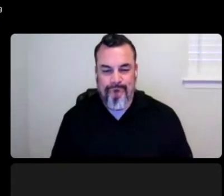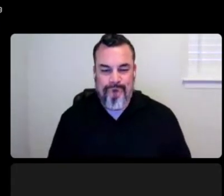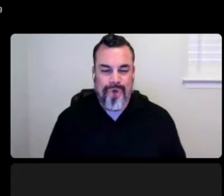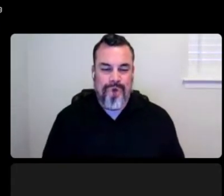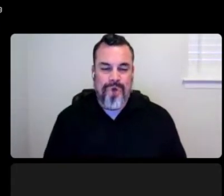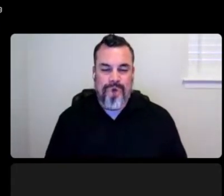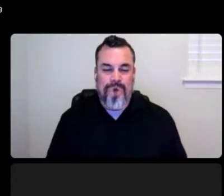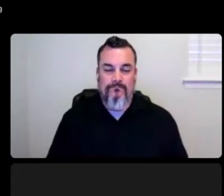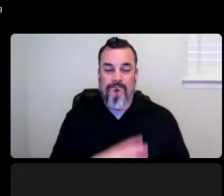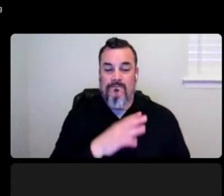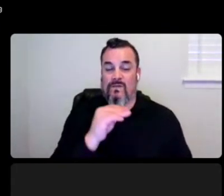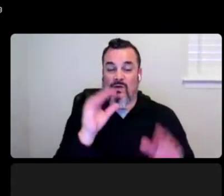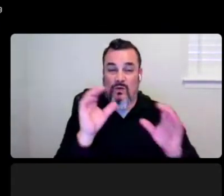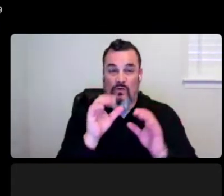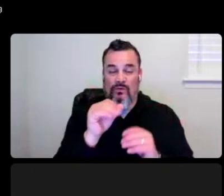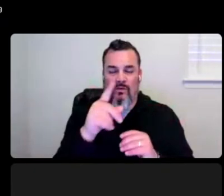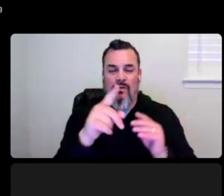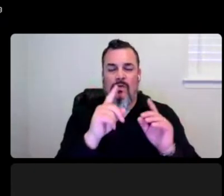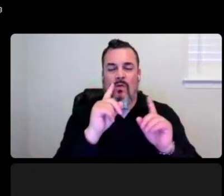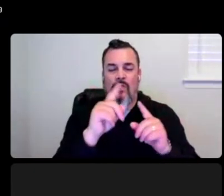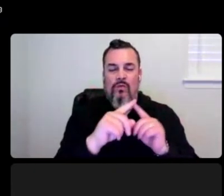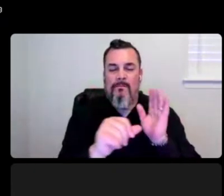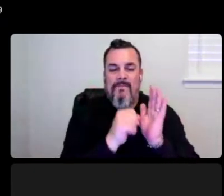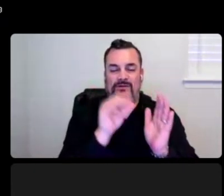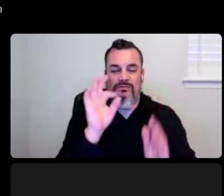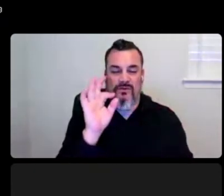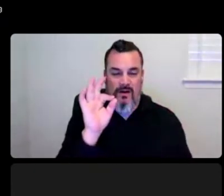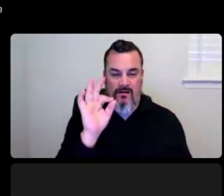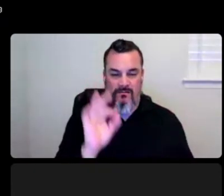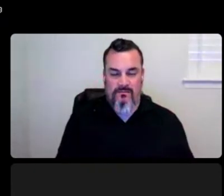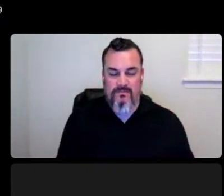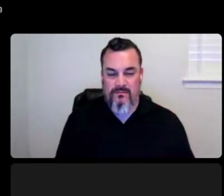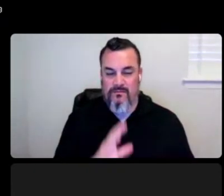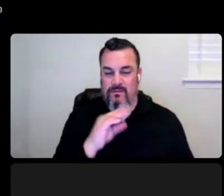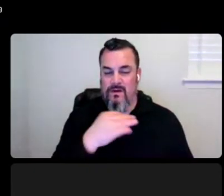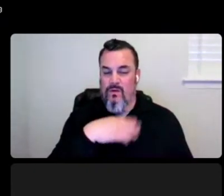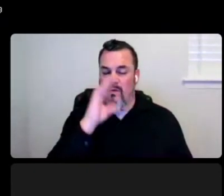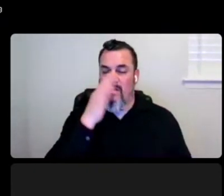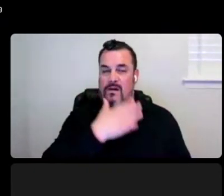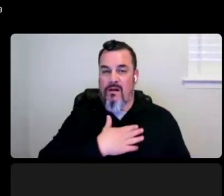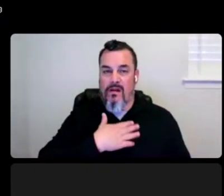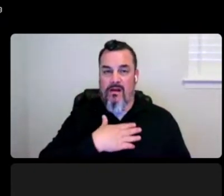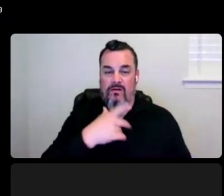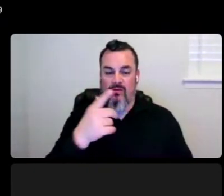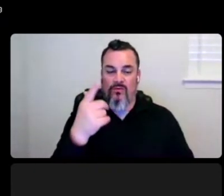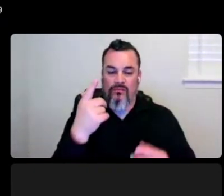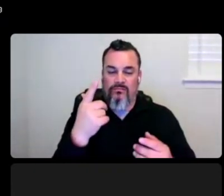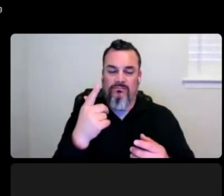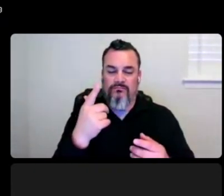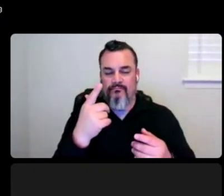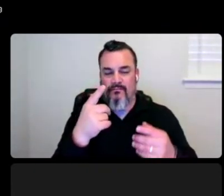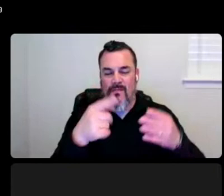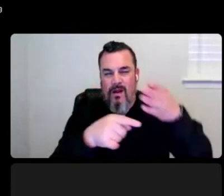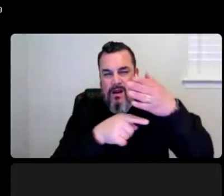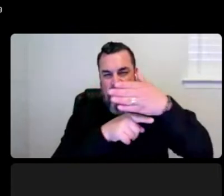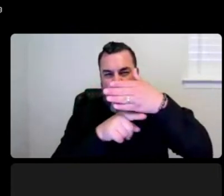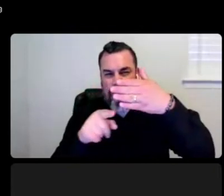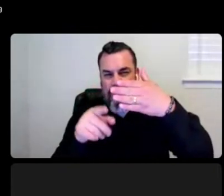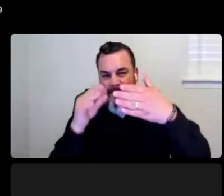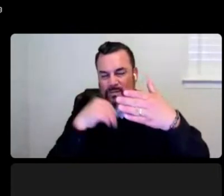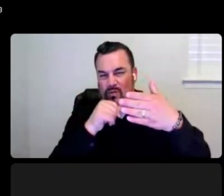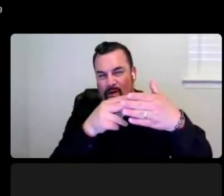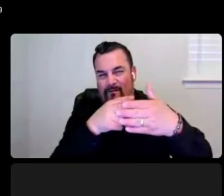And in doing so, if you would turn to page 9, and I'd like you to actually underline, so you don't have highlighter